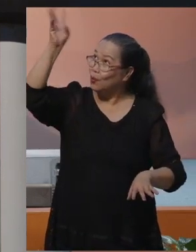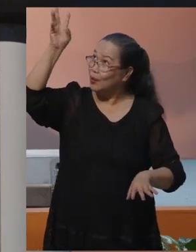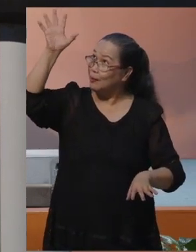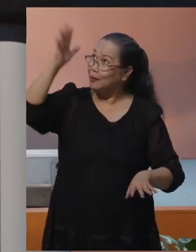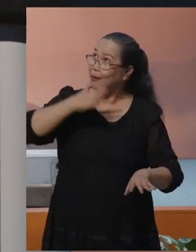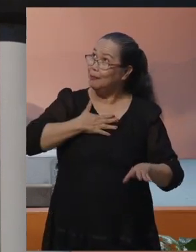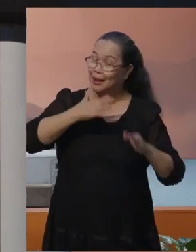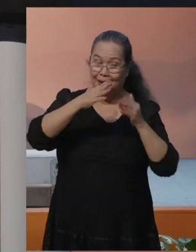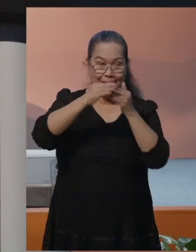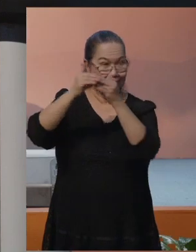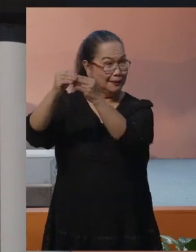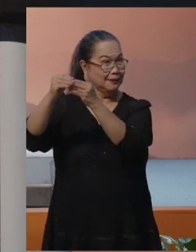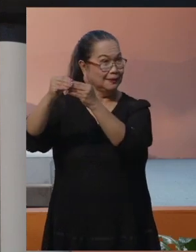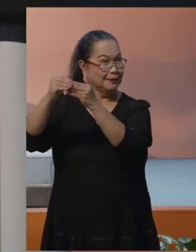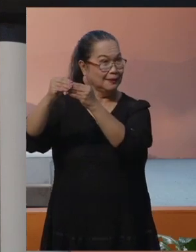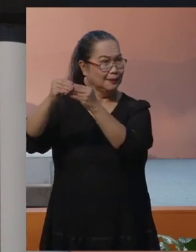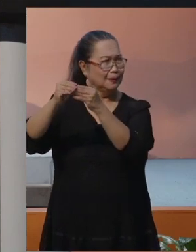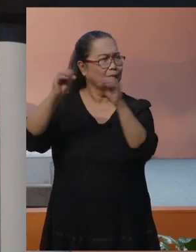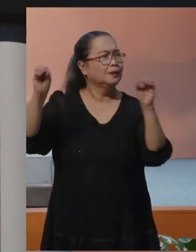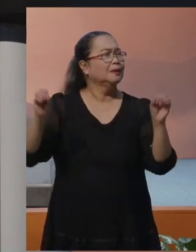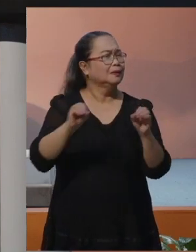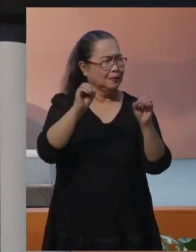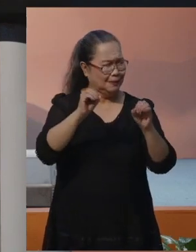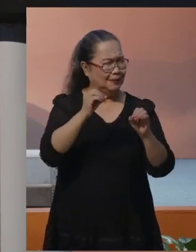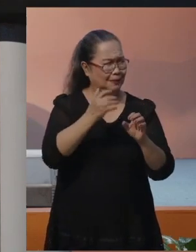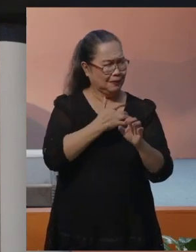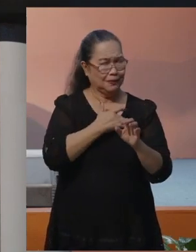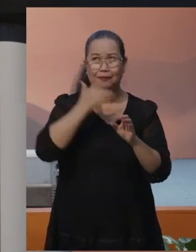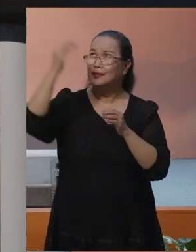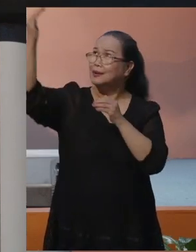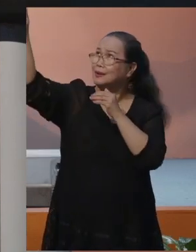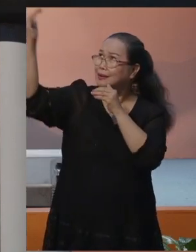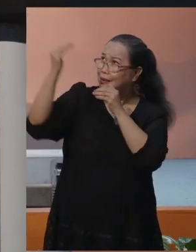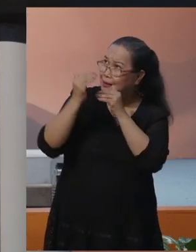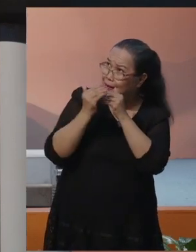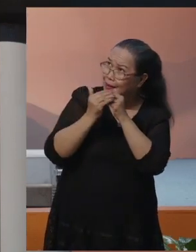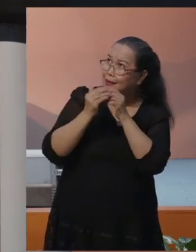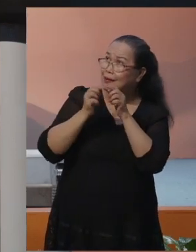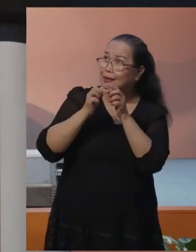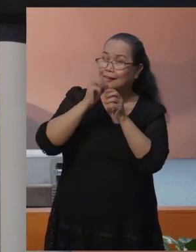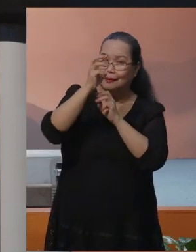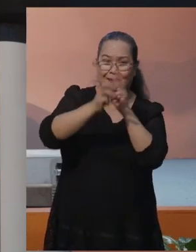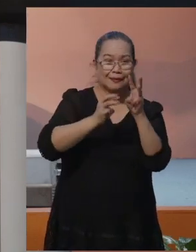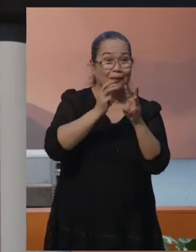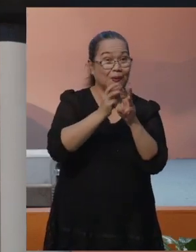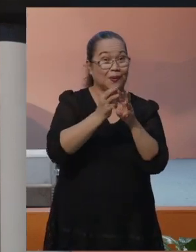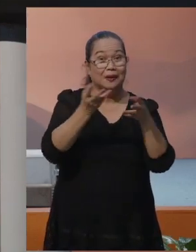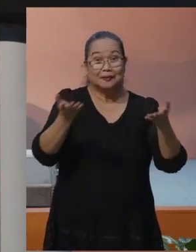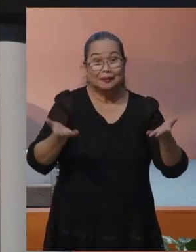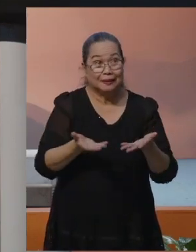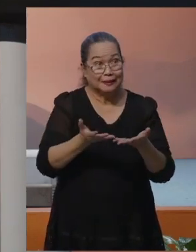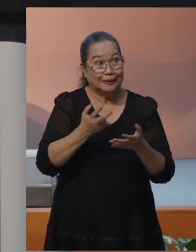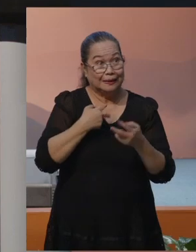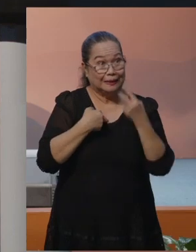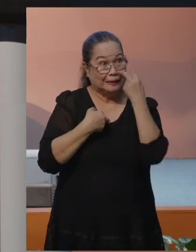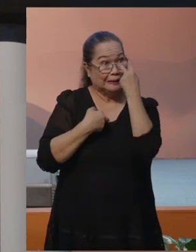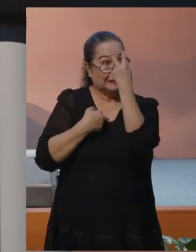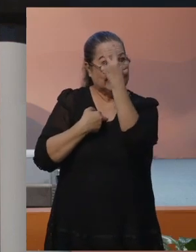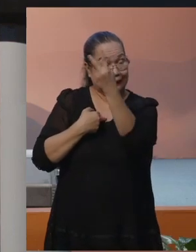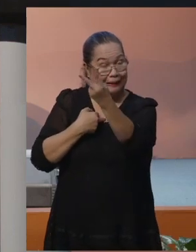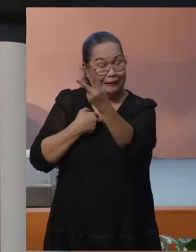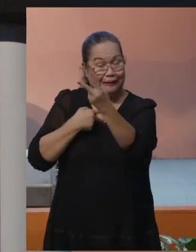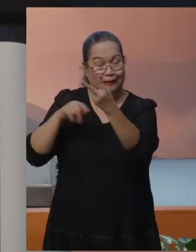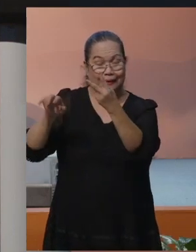guide. Oh, let me feel Thee near me. The world is ever near. I see the sights